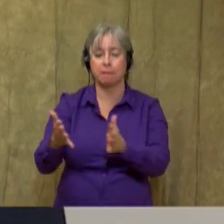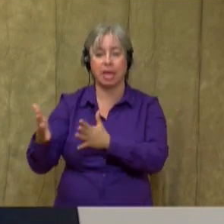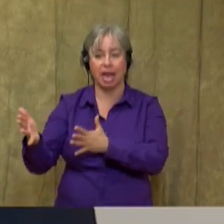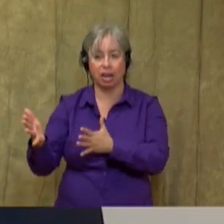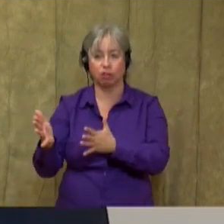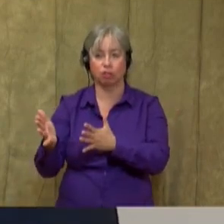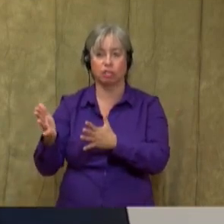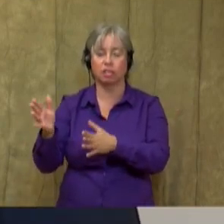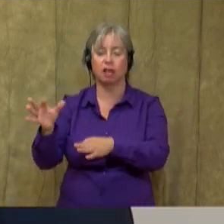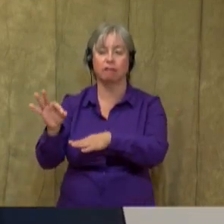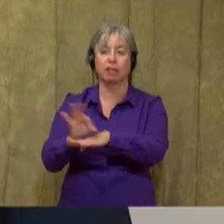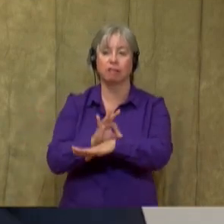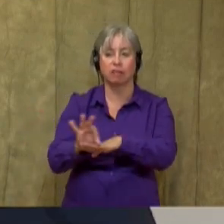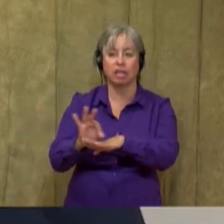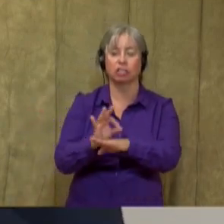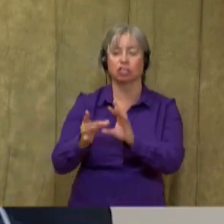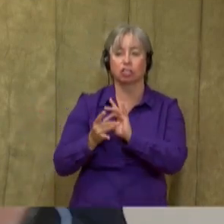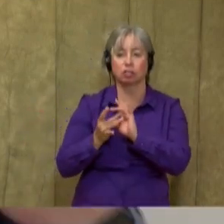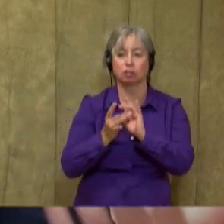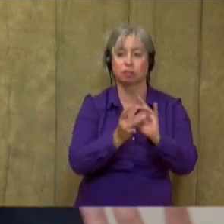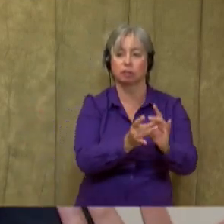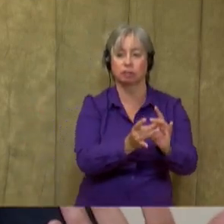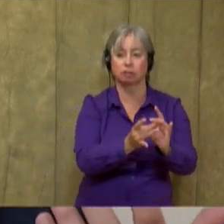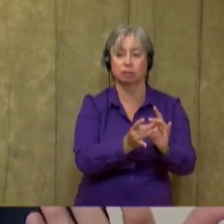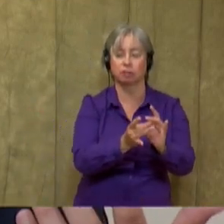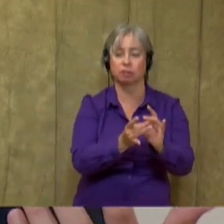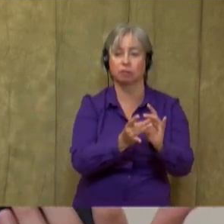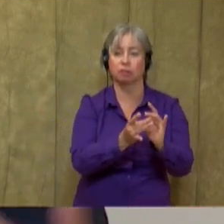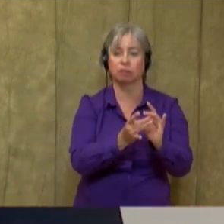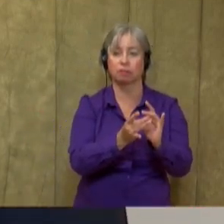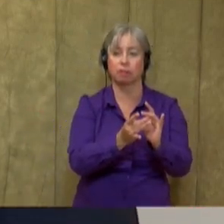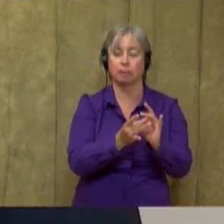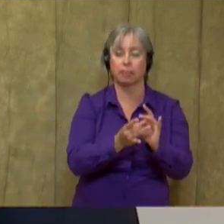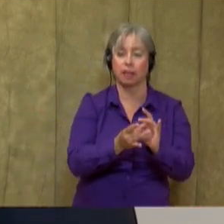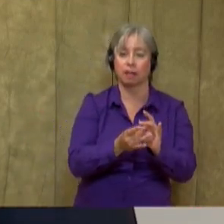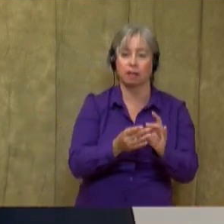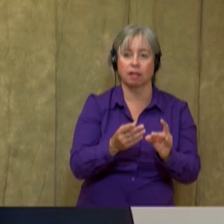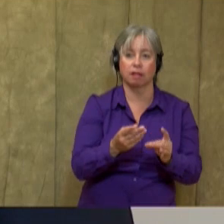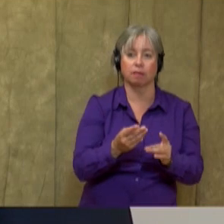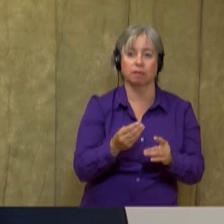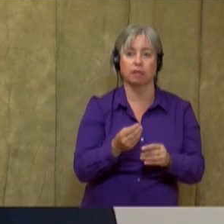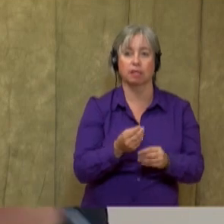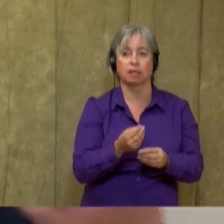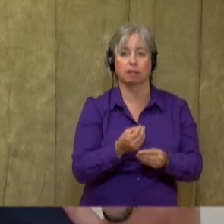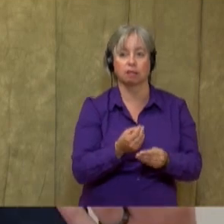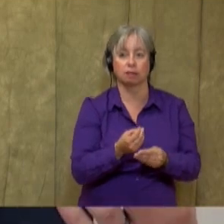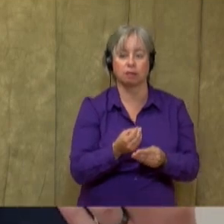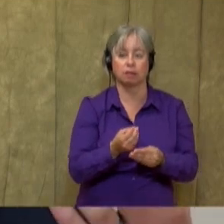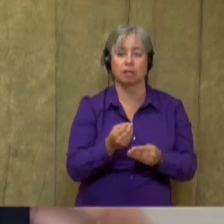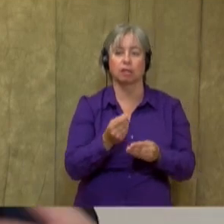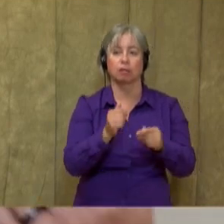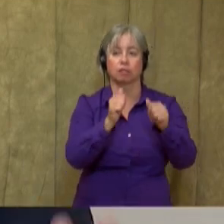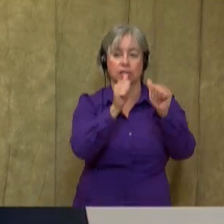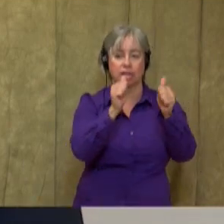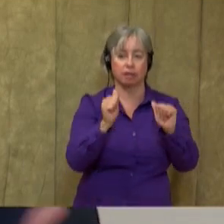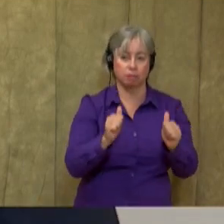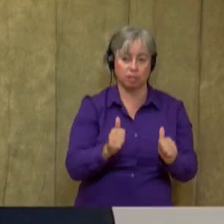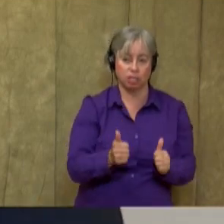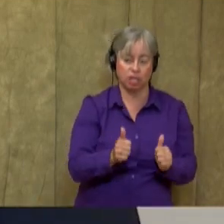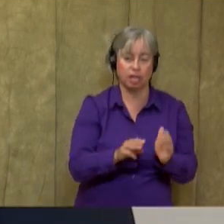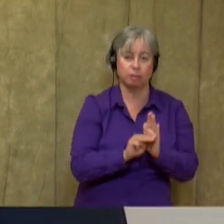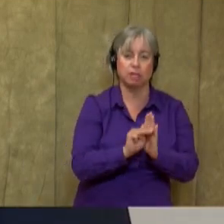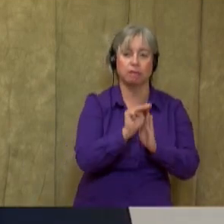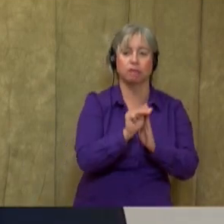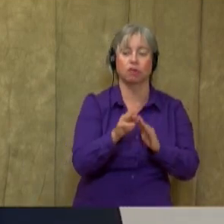functional relationships. So really taking the stuff that you've done the last couple of weeks from a geometric perspective with volume and